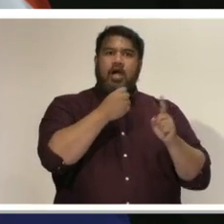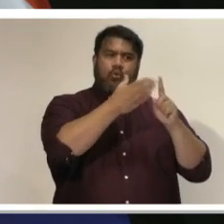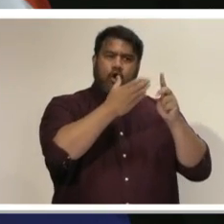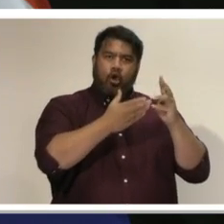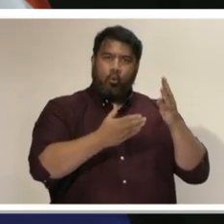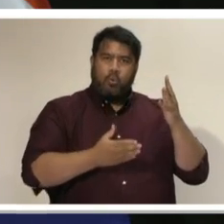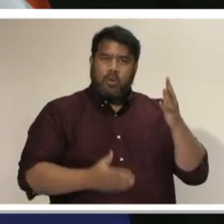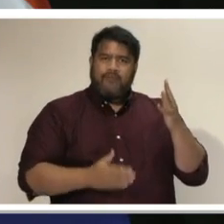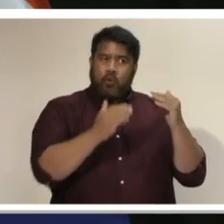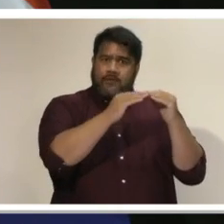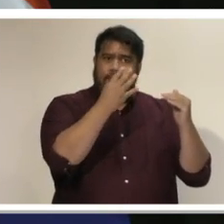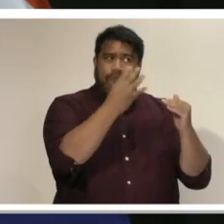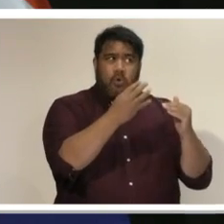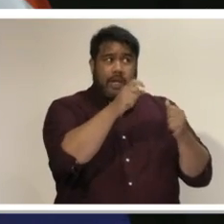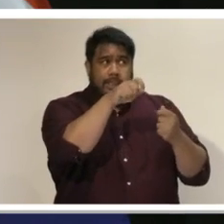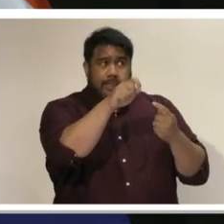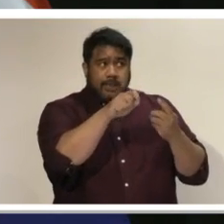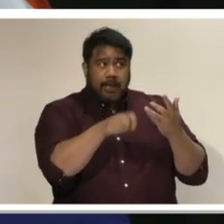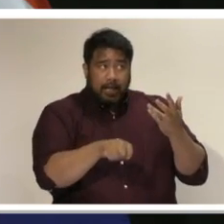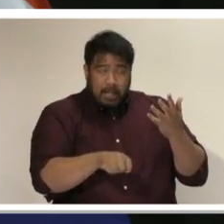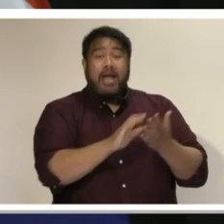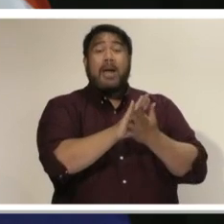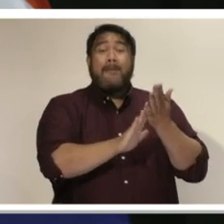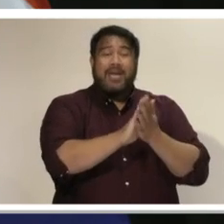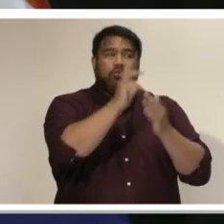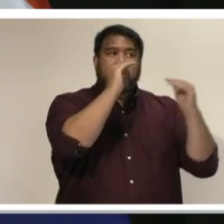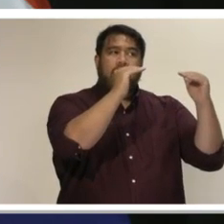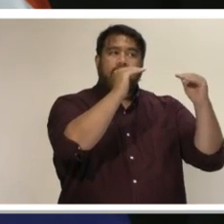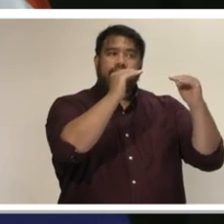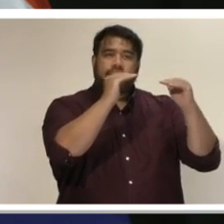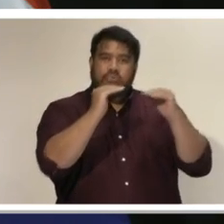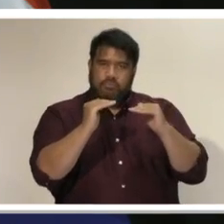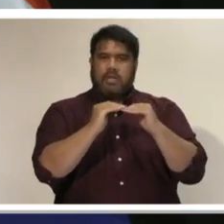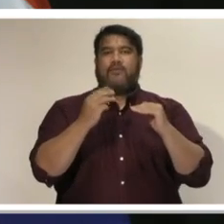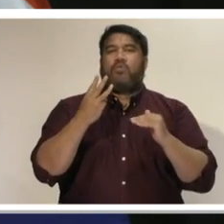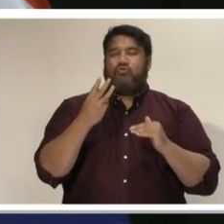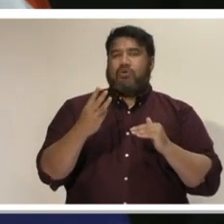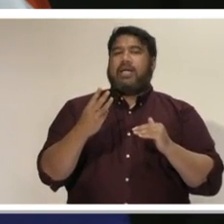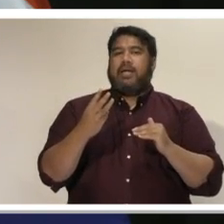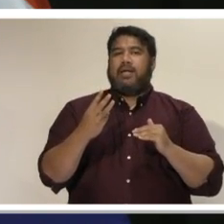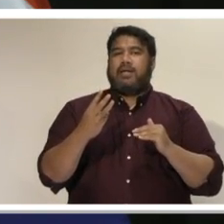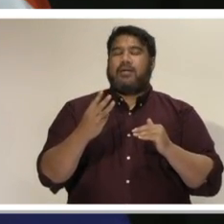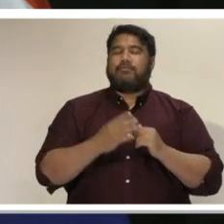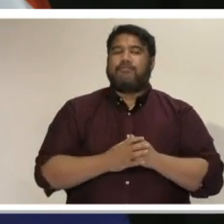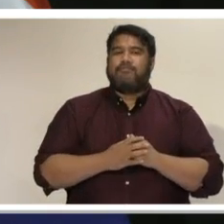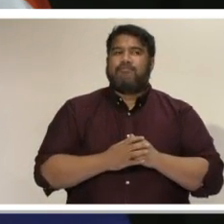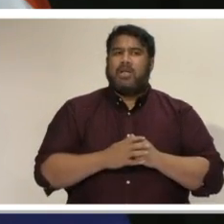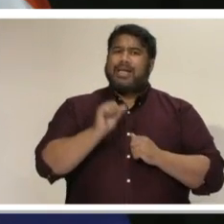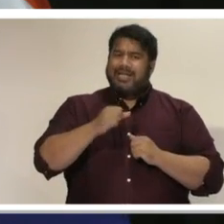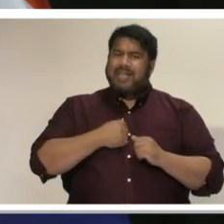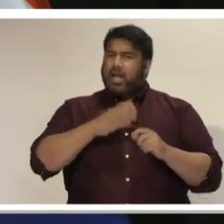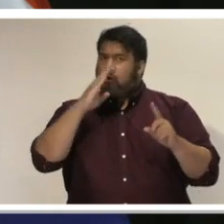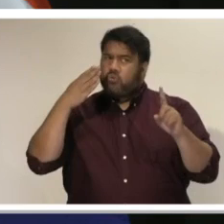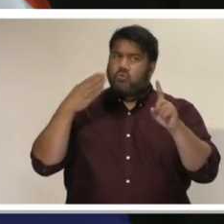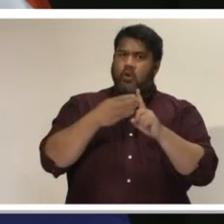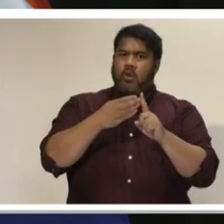achieve under Alert Level 4 as part of our overall goal of elimination. But as I said, it remains our goal in